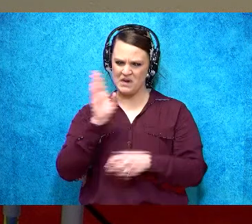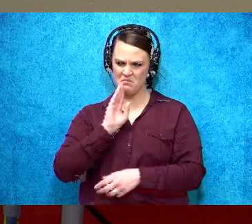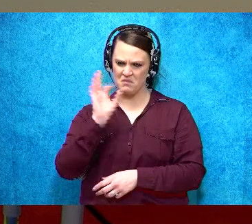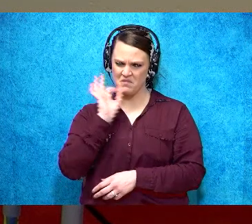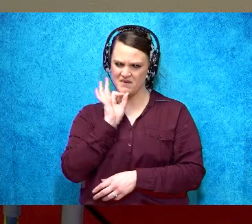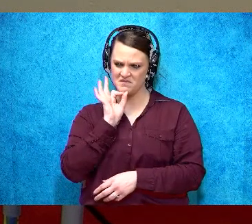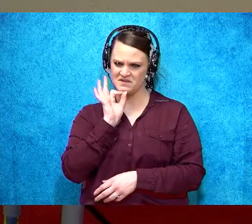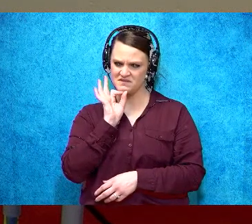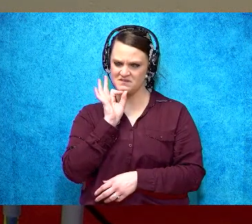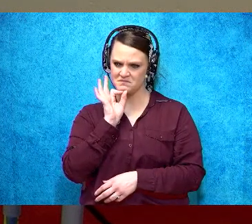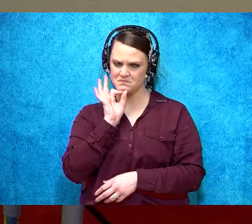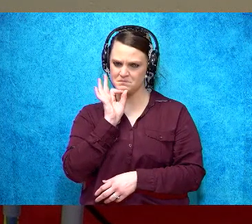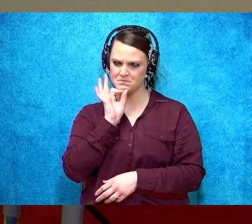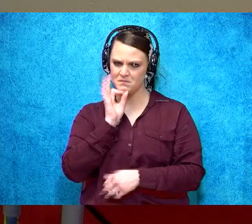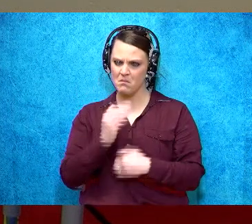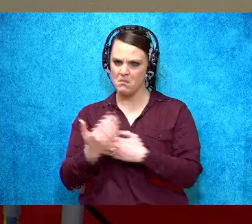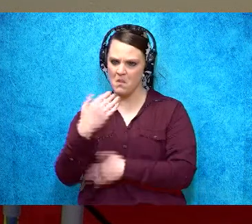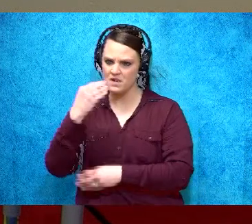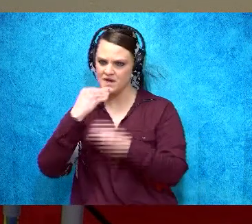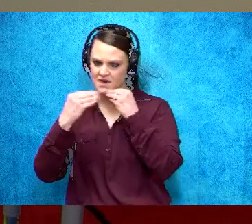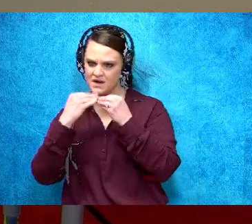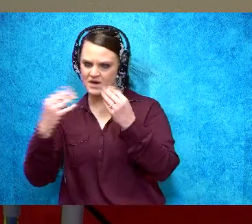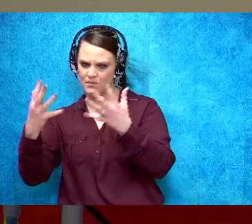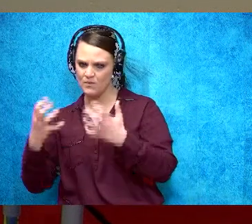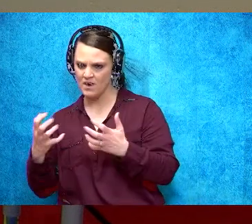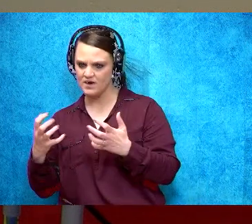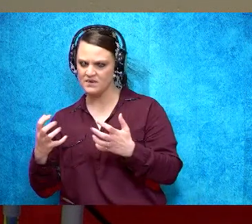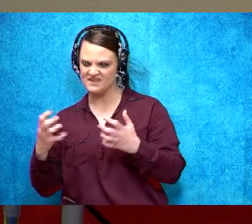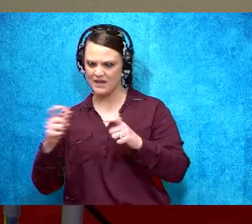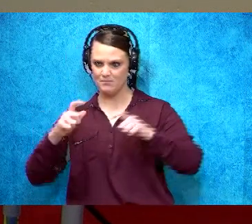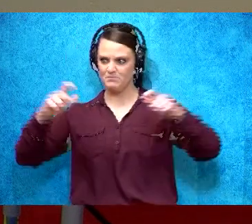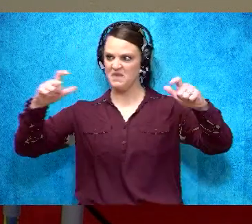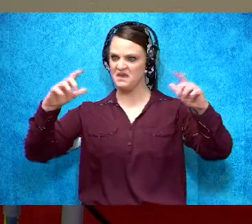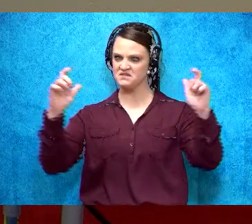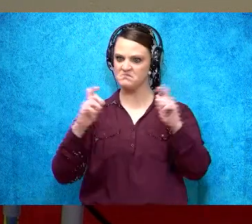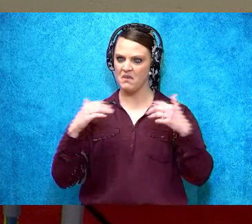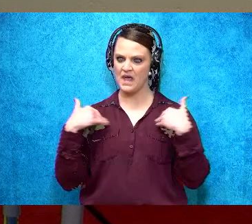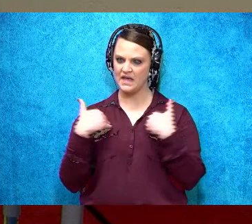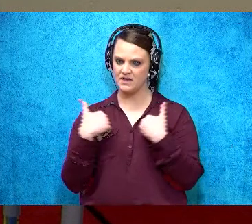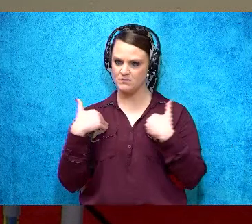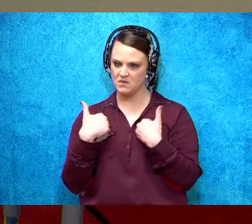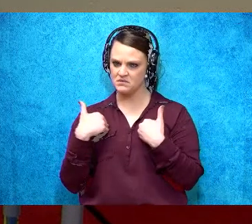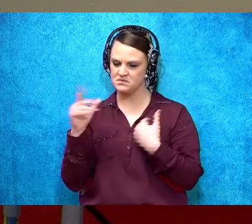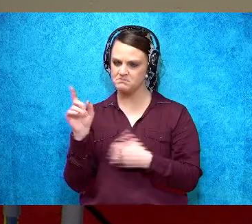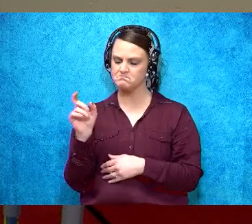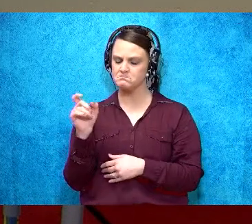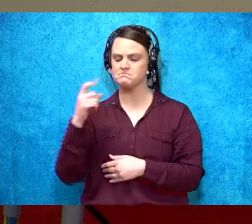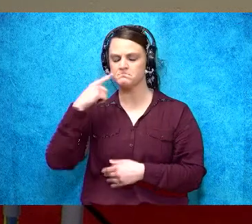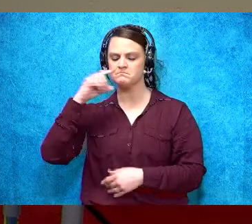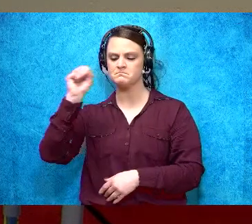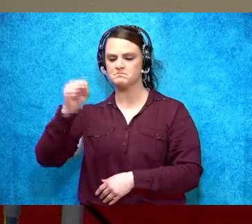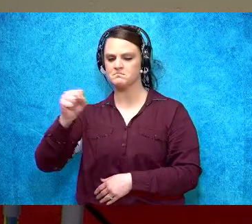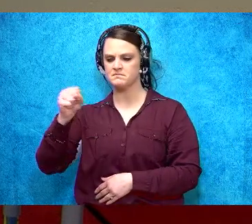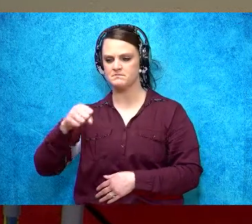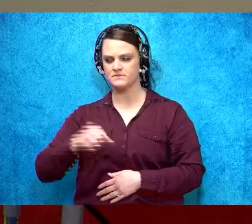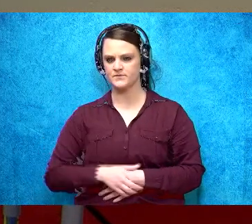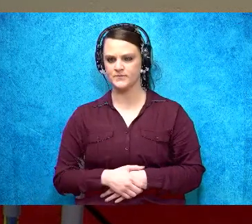breakfast. Big and small creatures. Is that like big and small animals? Creatures, animals? I think so.